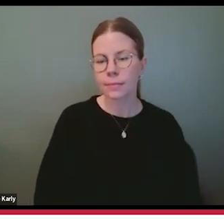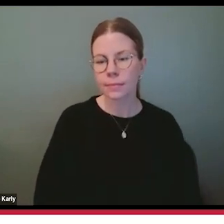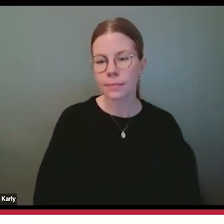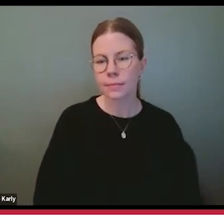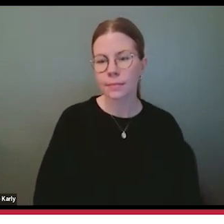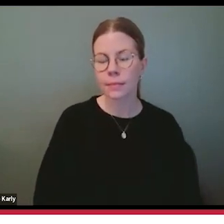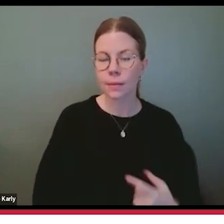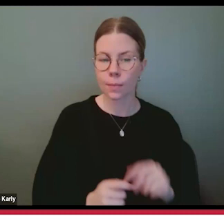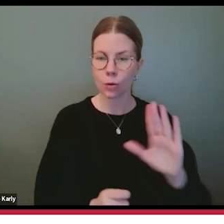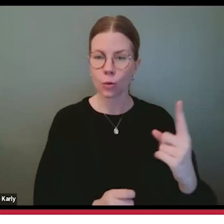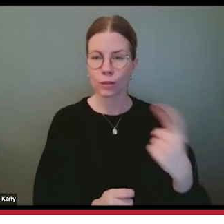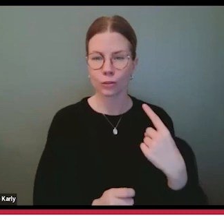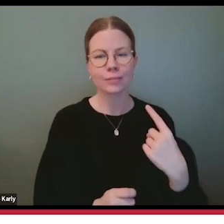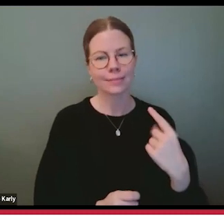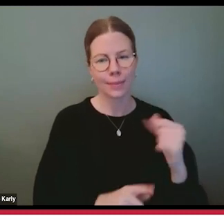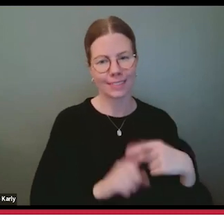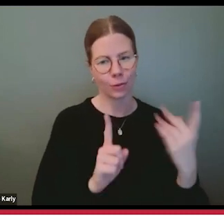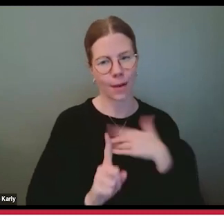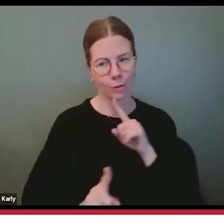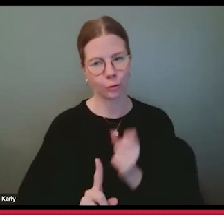But you asked a different question, which is,